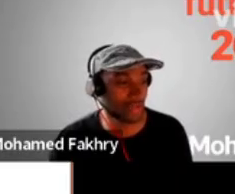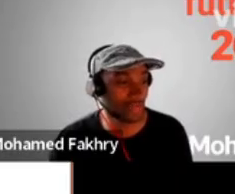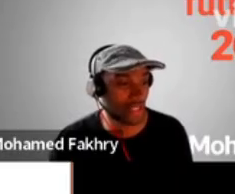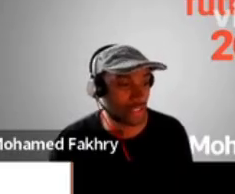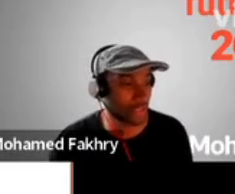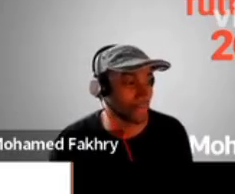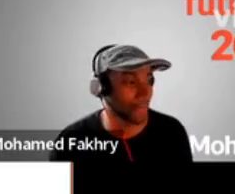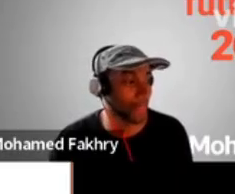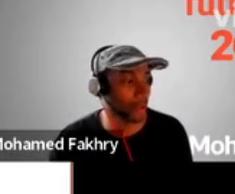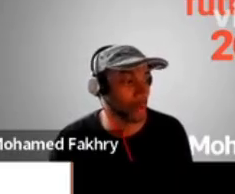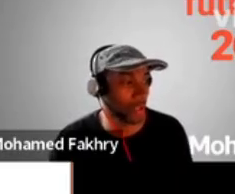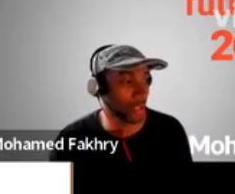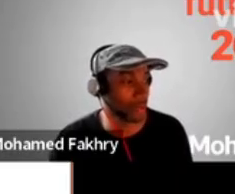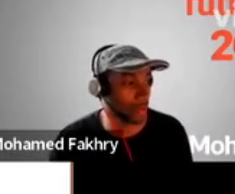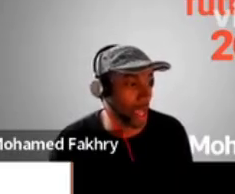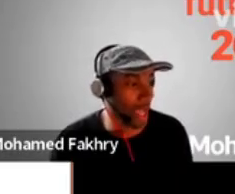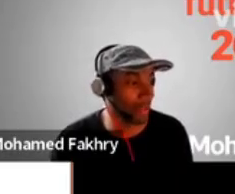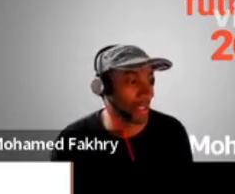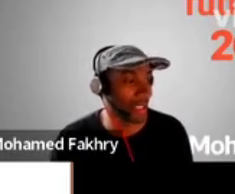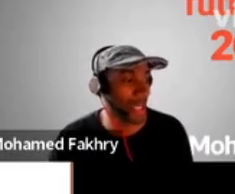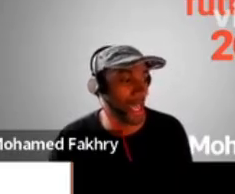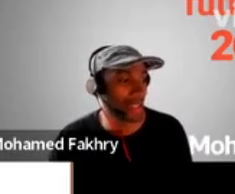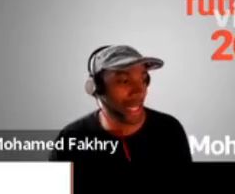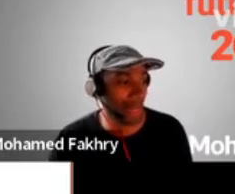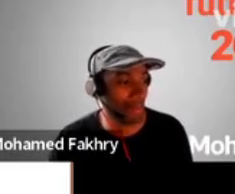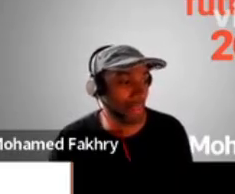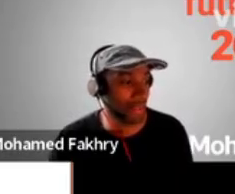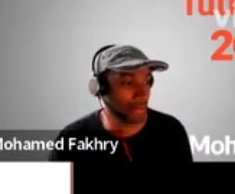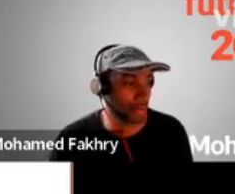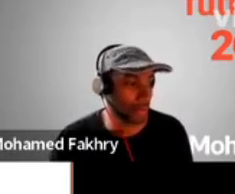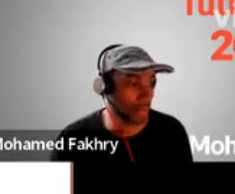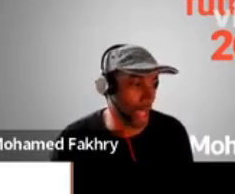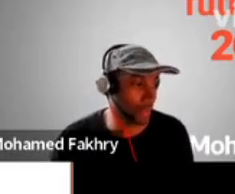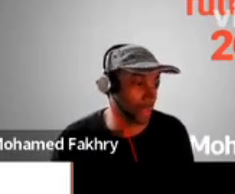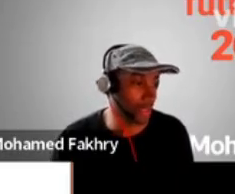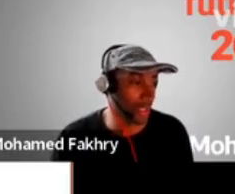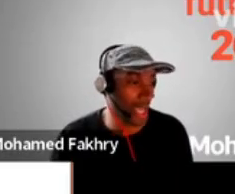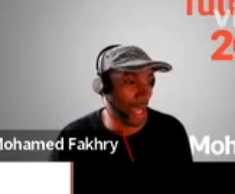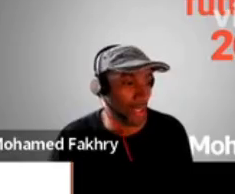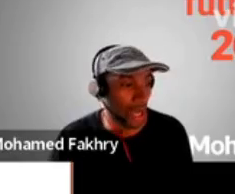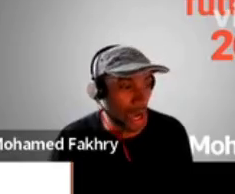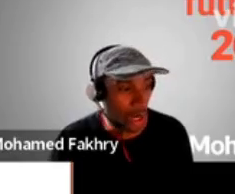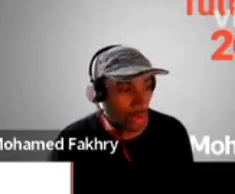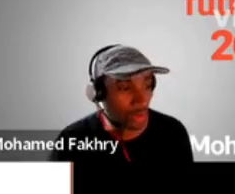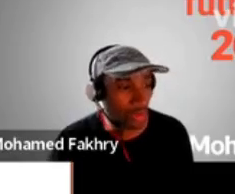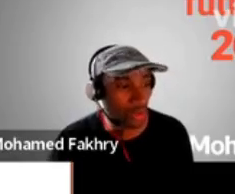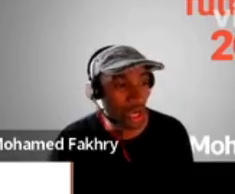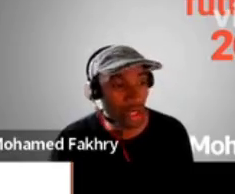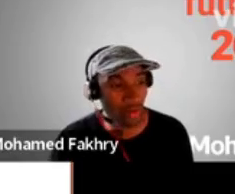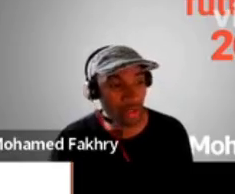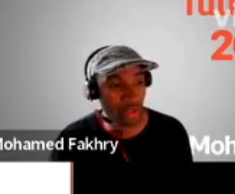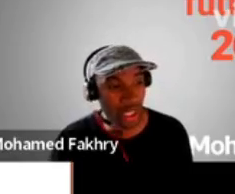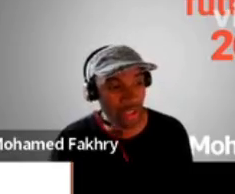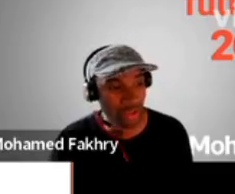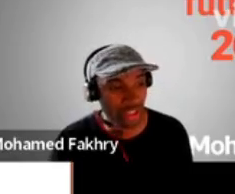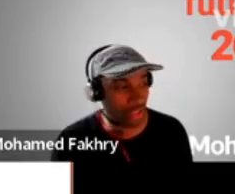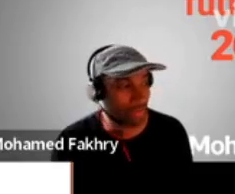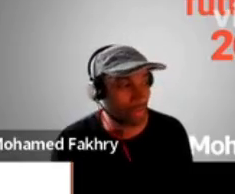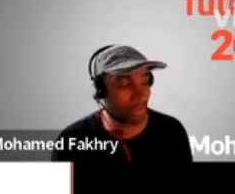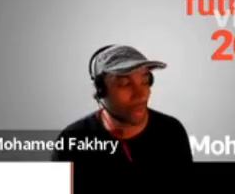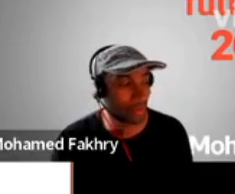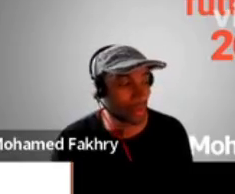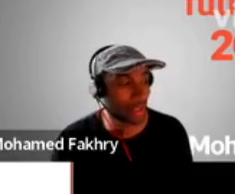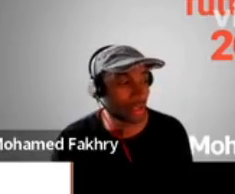Indian Reservation, Coquille Tribe, and Klamath Tribe, and honor the ongoing